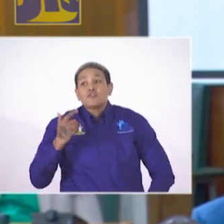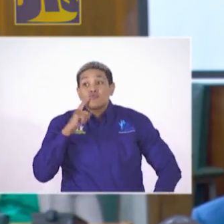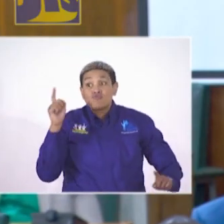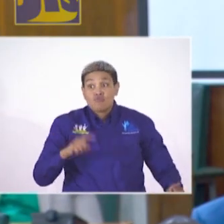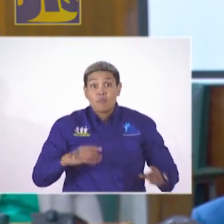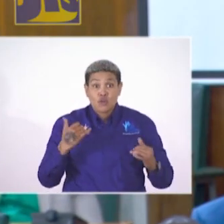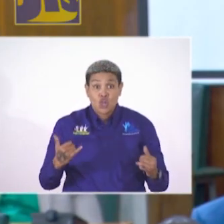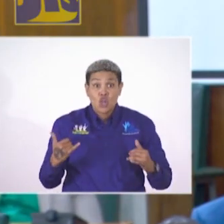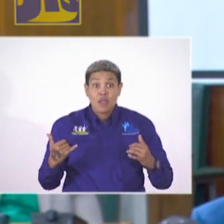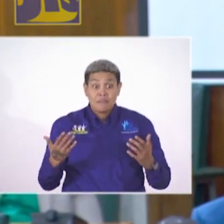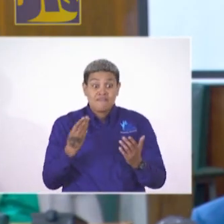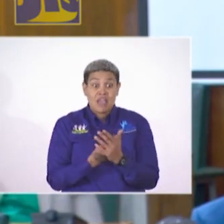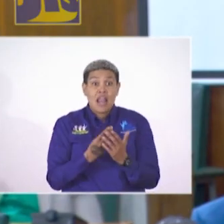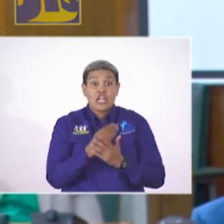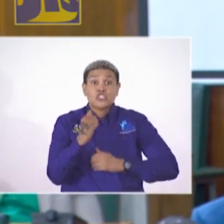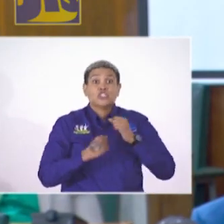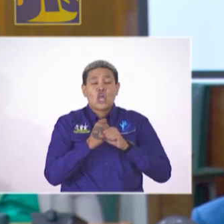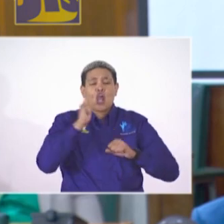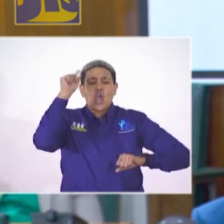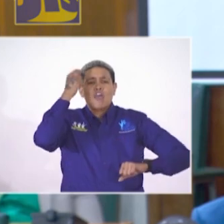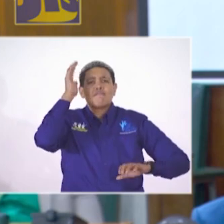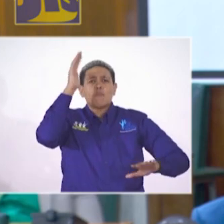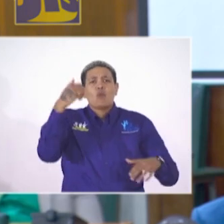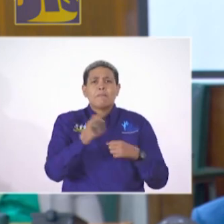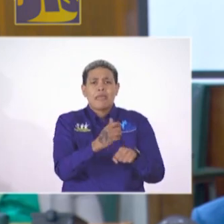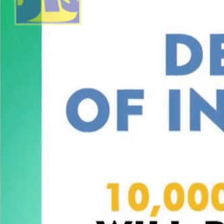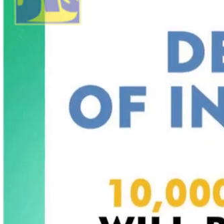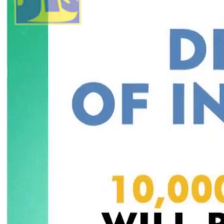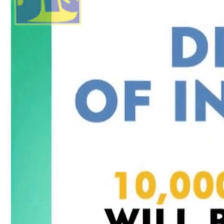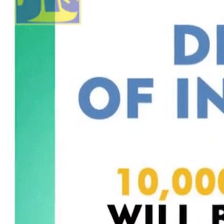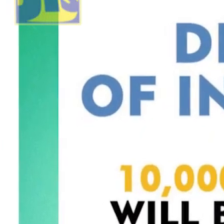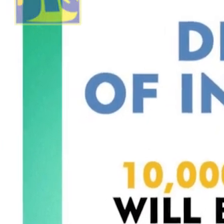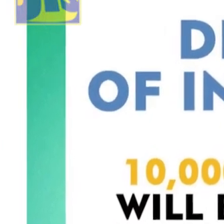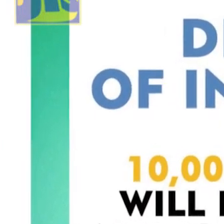in the upcoming financial year, the government will make available